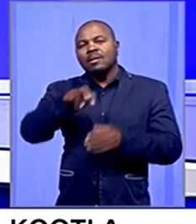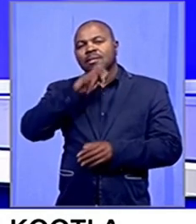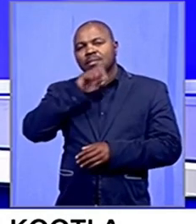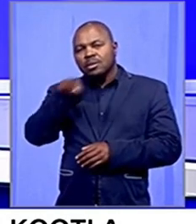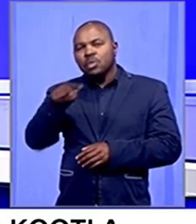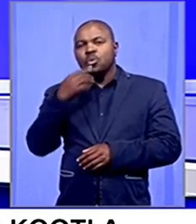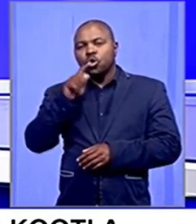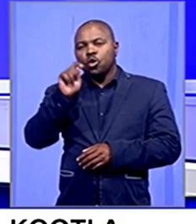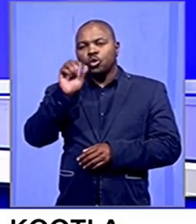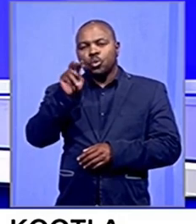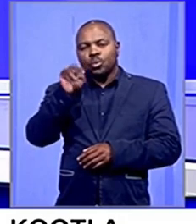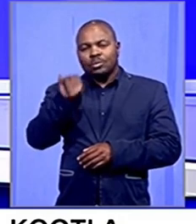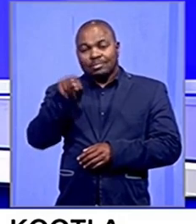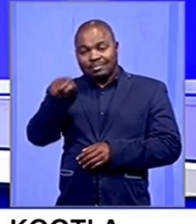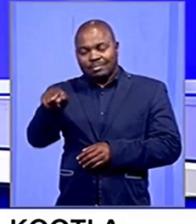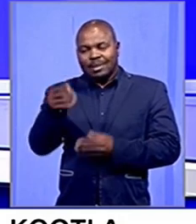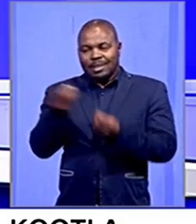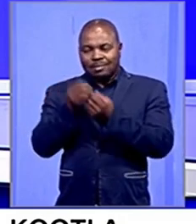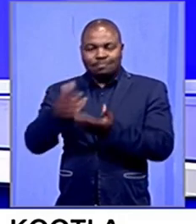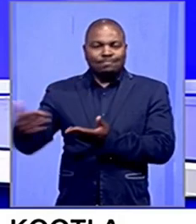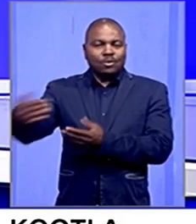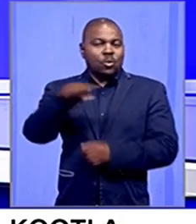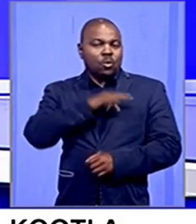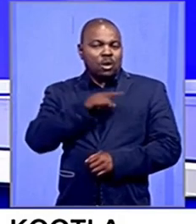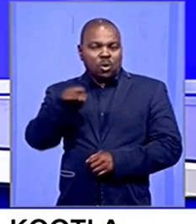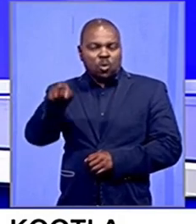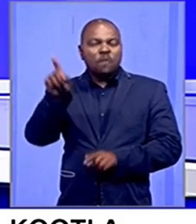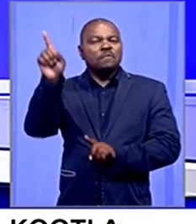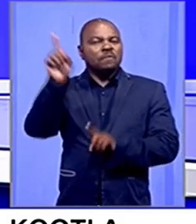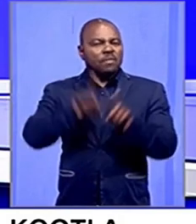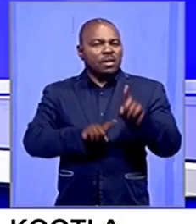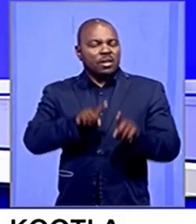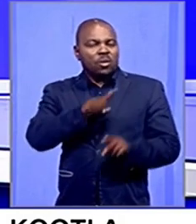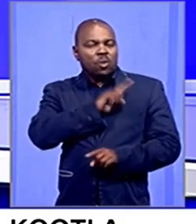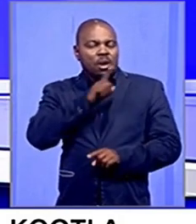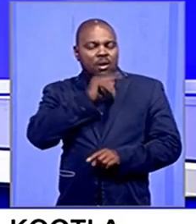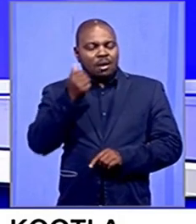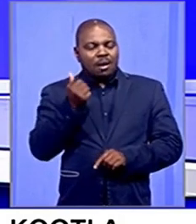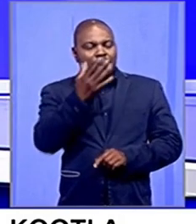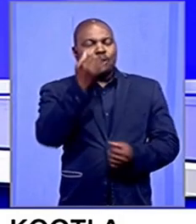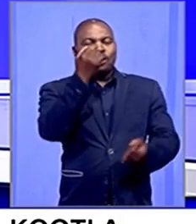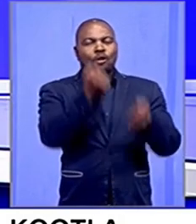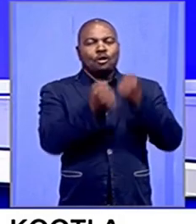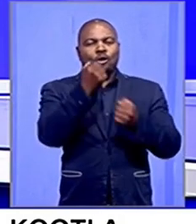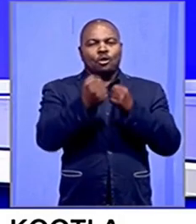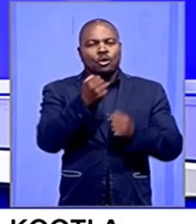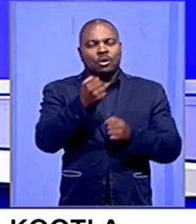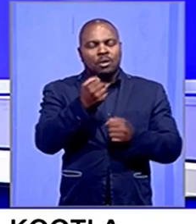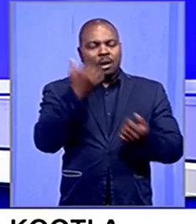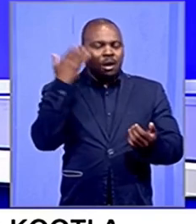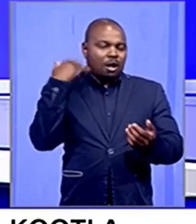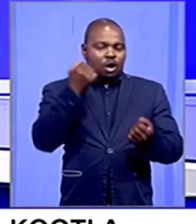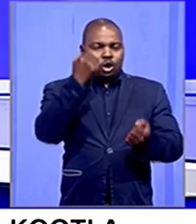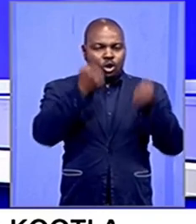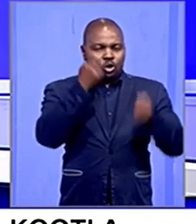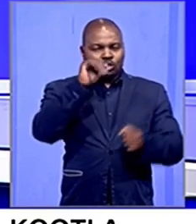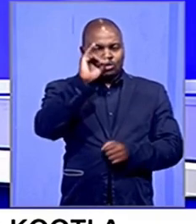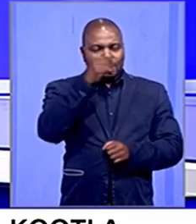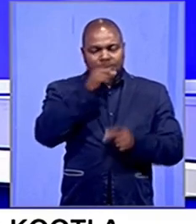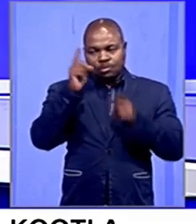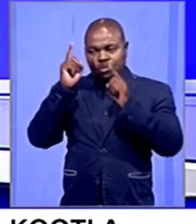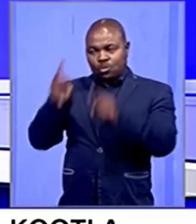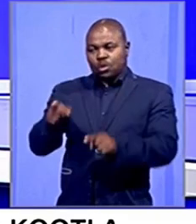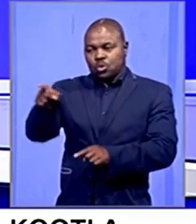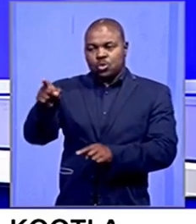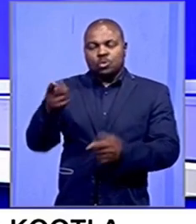Mabulana. Sena se tla ka mora gore Mphephura Mabulana a hlole kopong ya hae ya go ipiletsa kgatlhanong le taelo ya lekgotla la Johannesburg